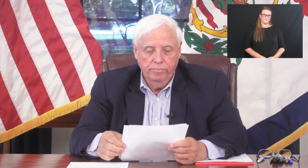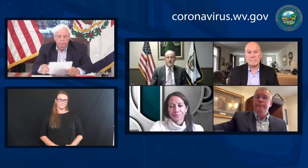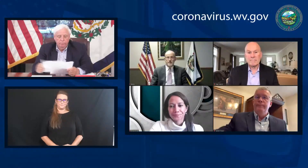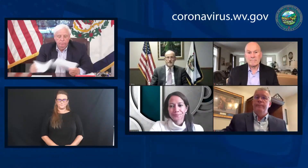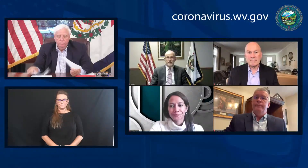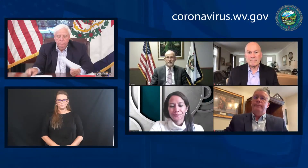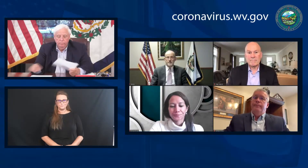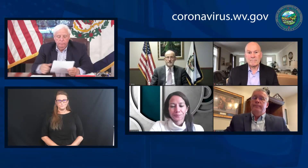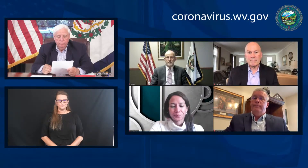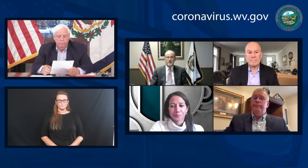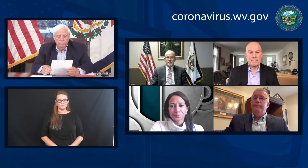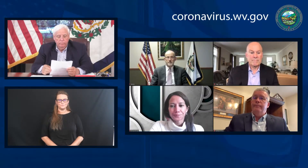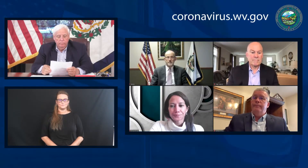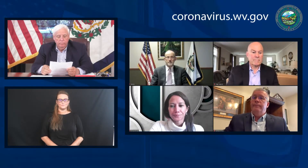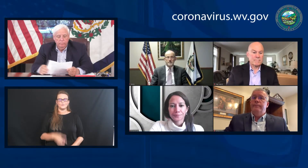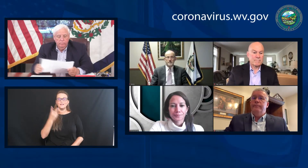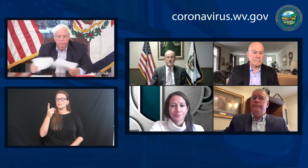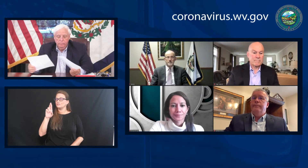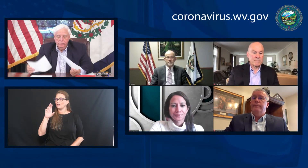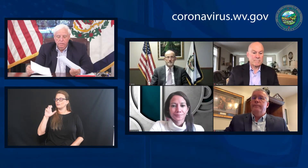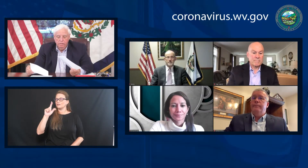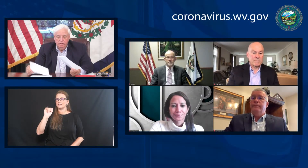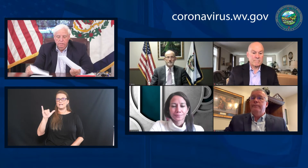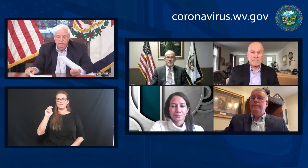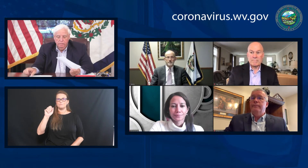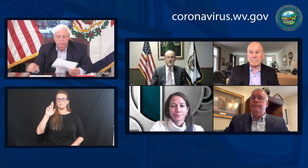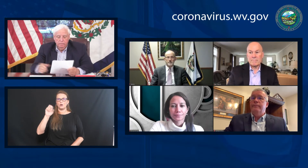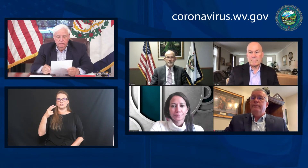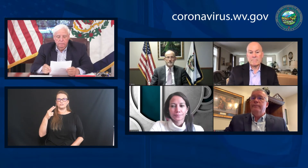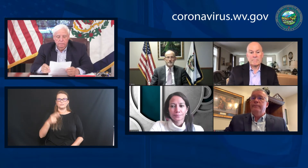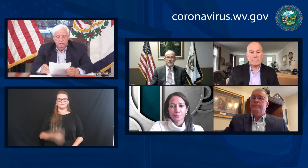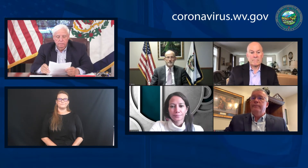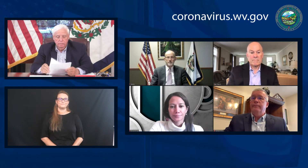thank you, Governor. Let's now go to Dr. Clay Marsh, our coronavirus czar.